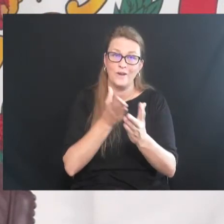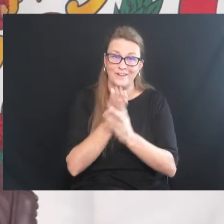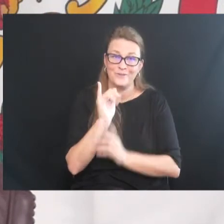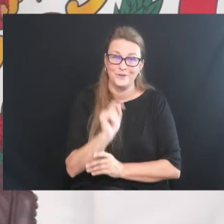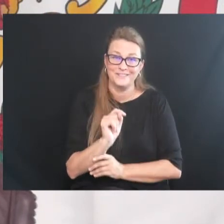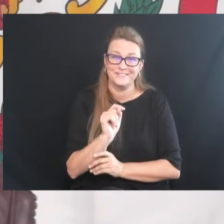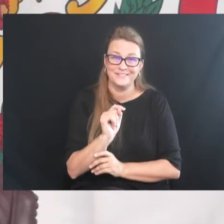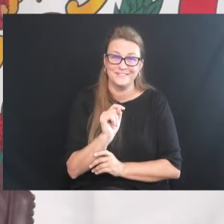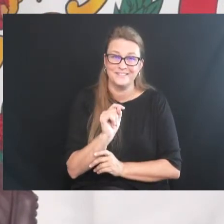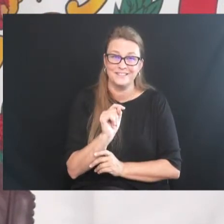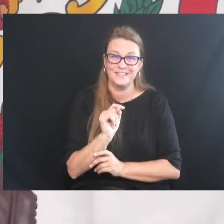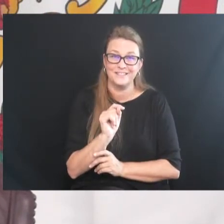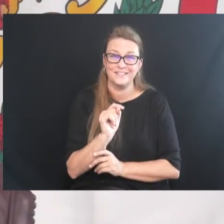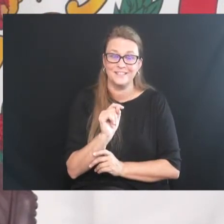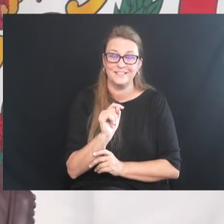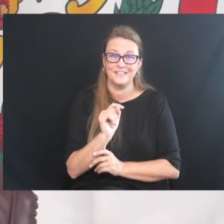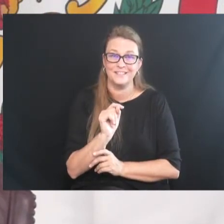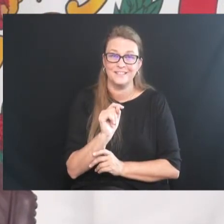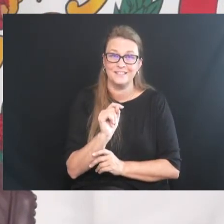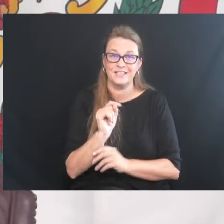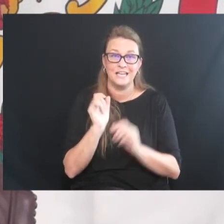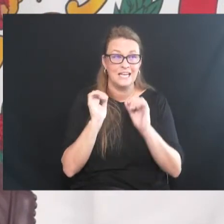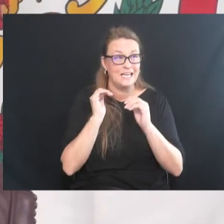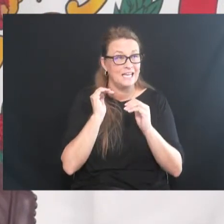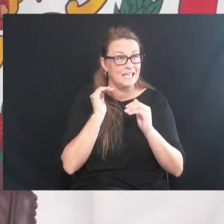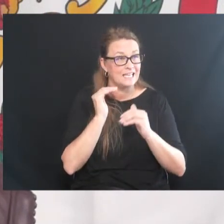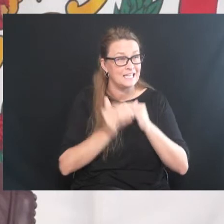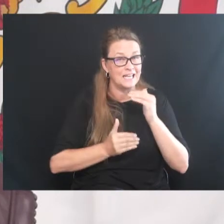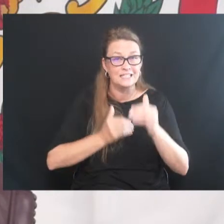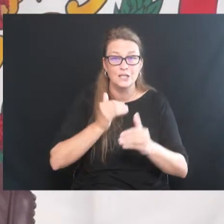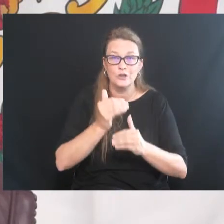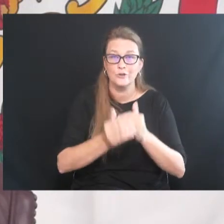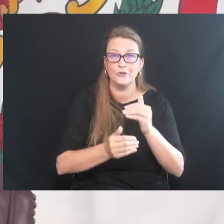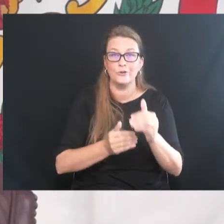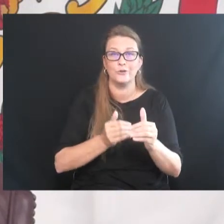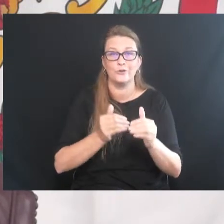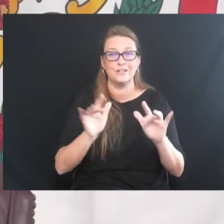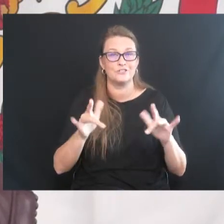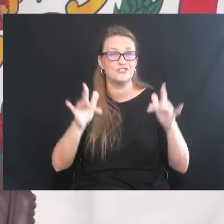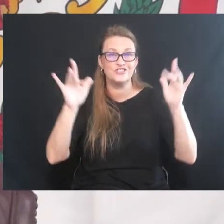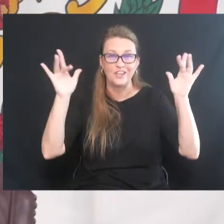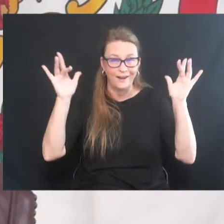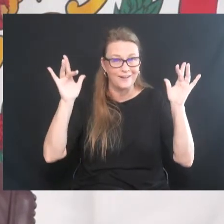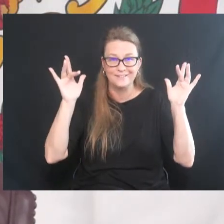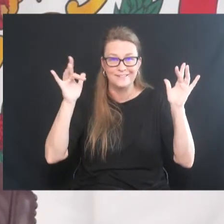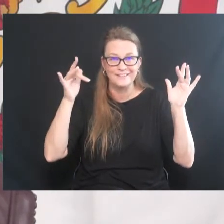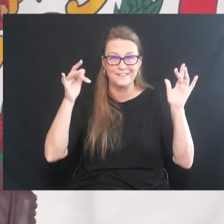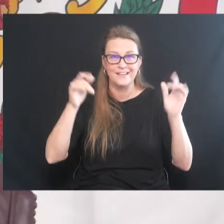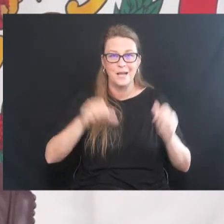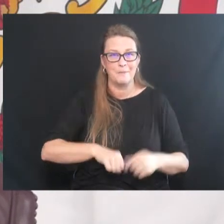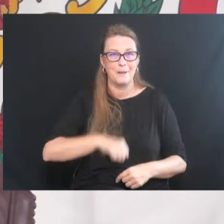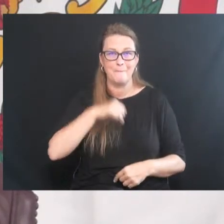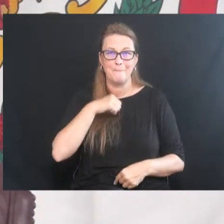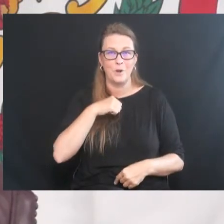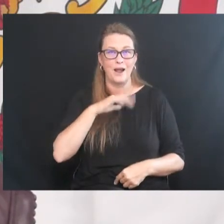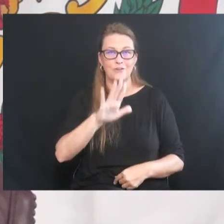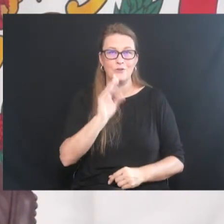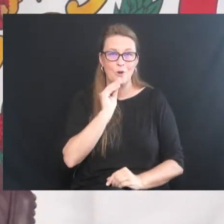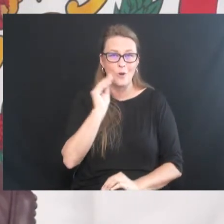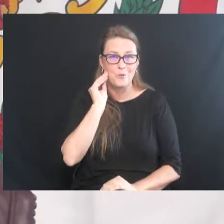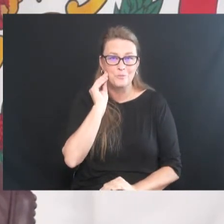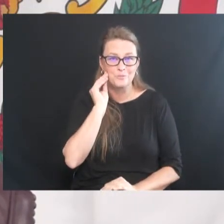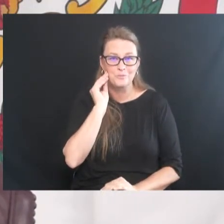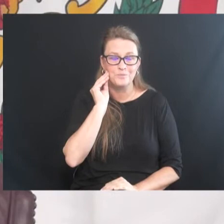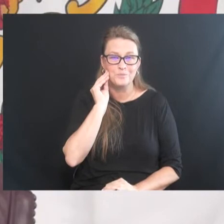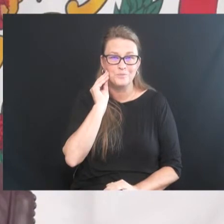this. Absolutely. Just continue to shine brightly. Be proud of your own pond. Be